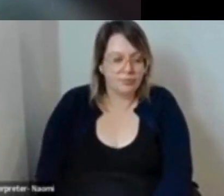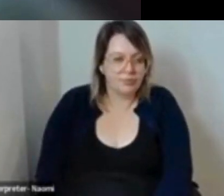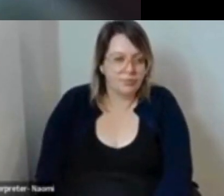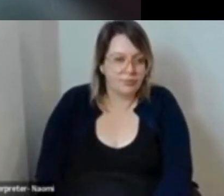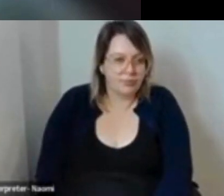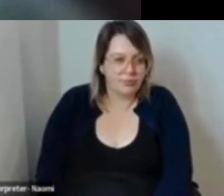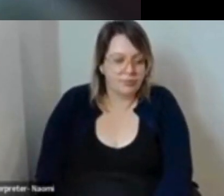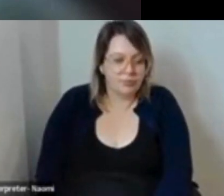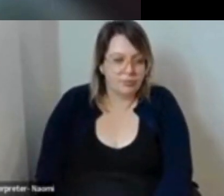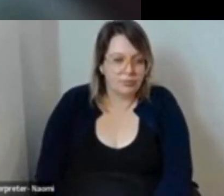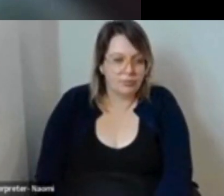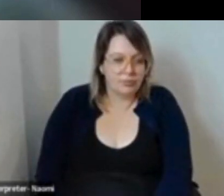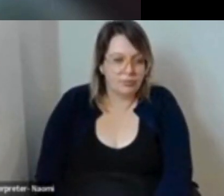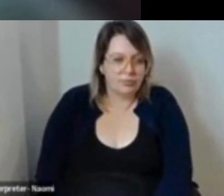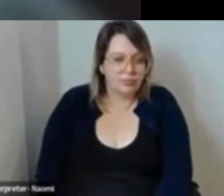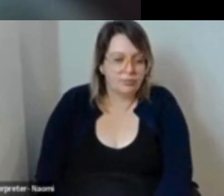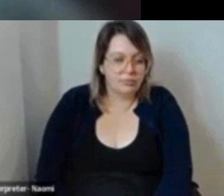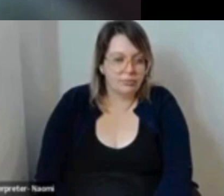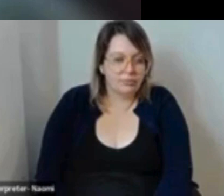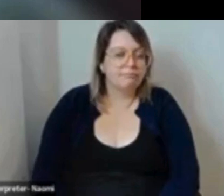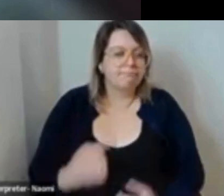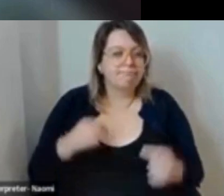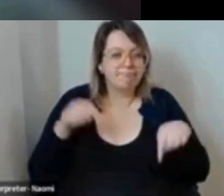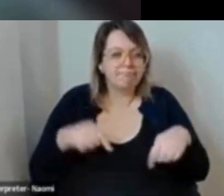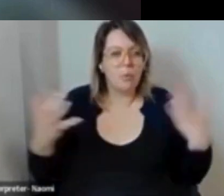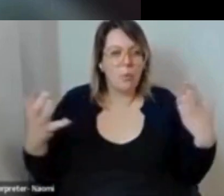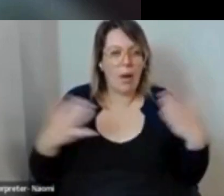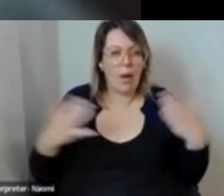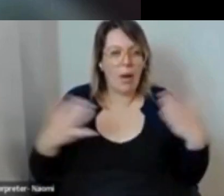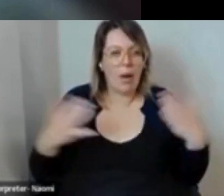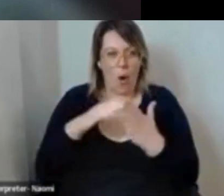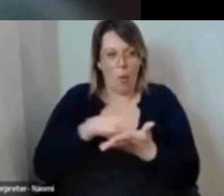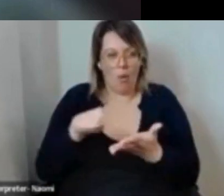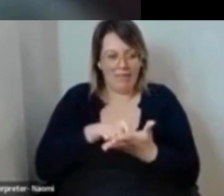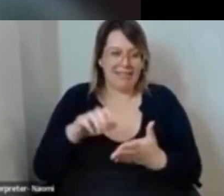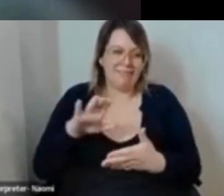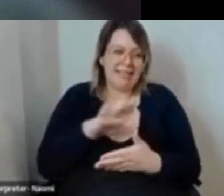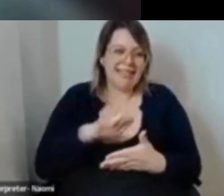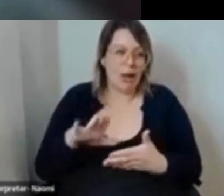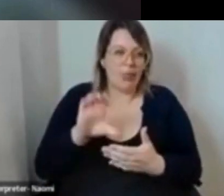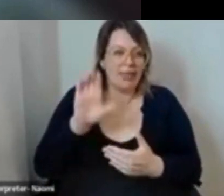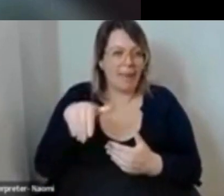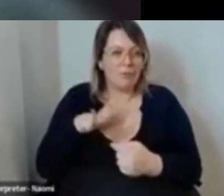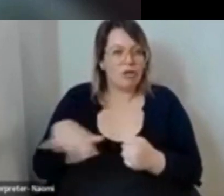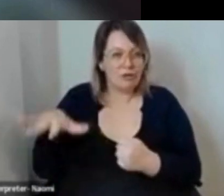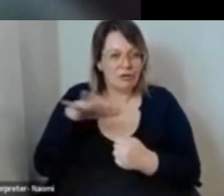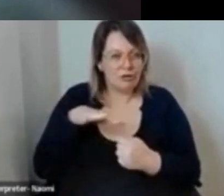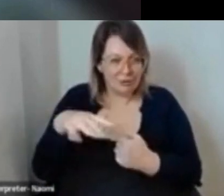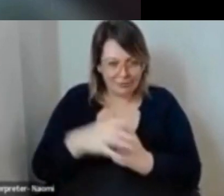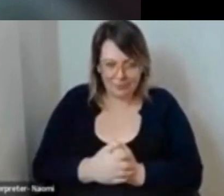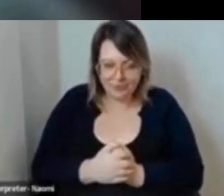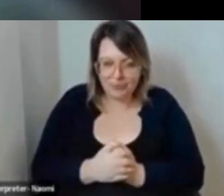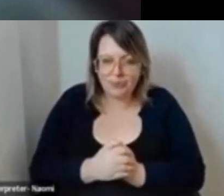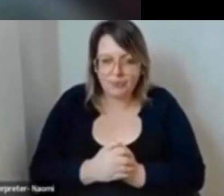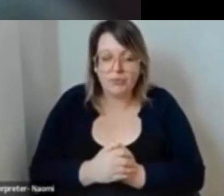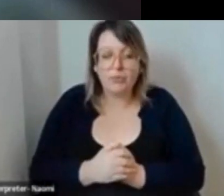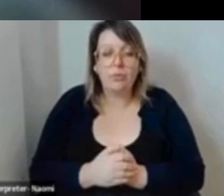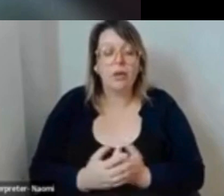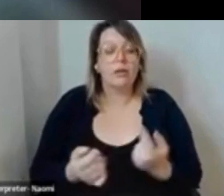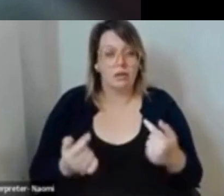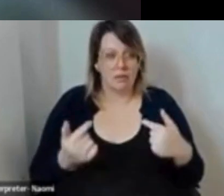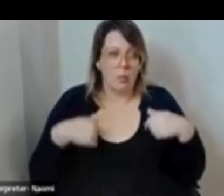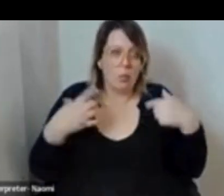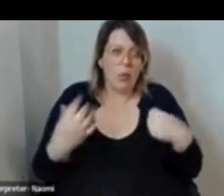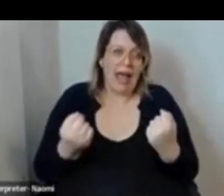30s, sitting in my home office in South Cambridgeshire. We've pulled together a high-level